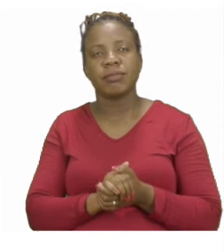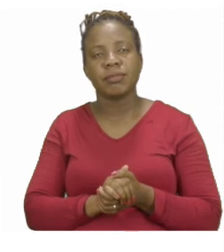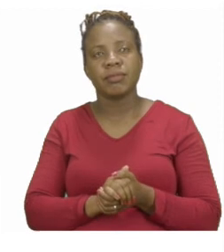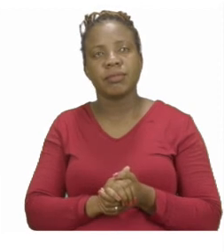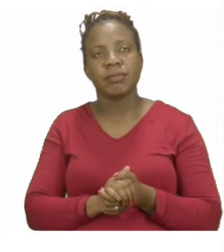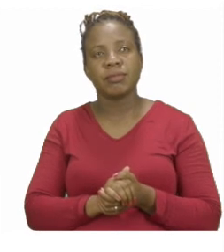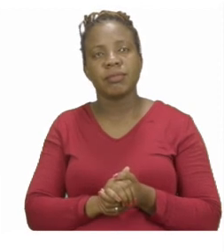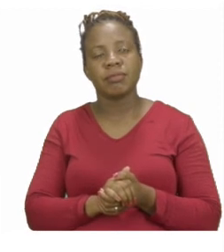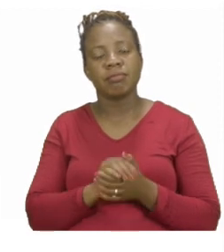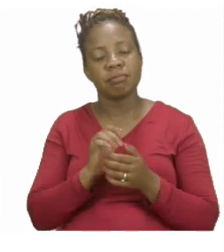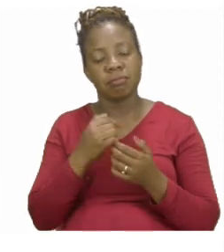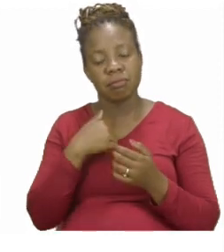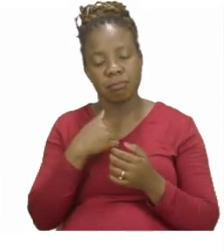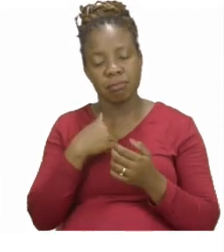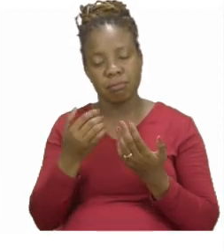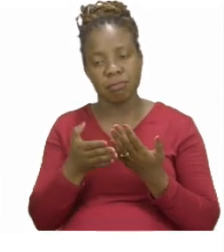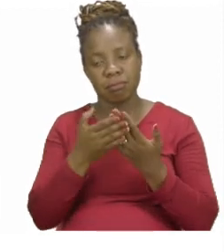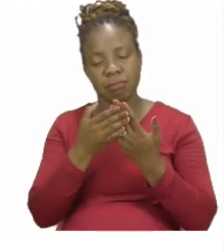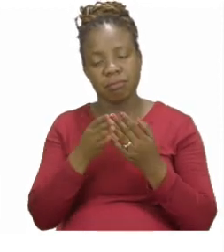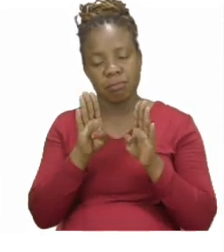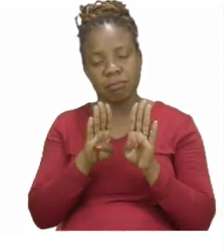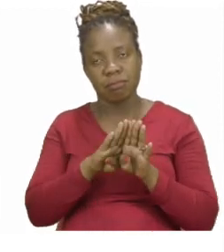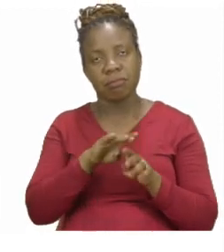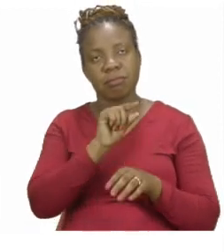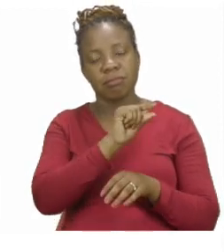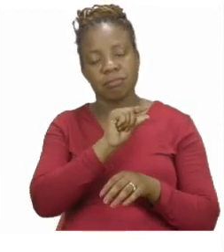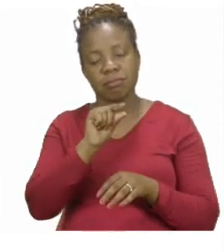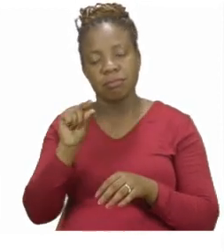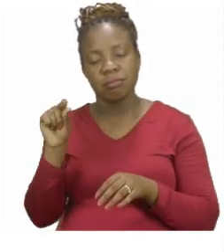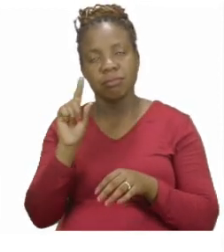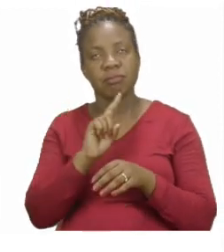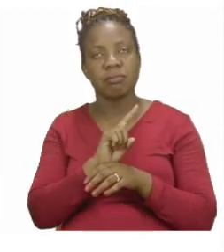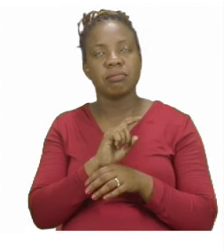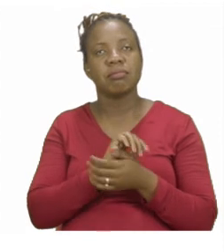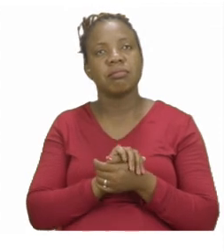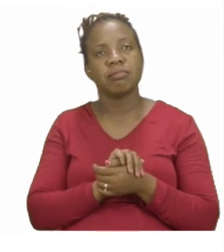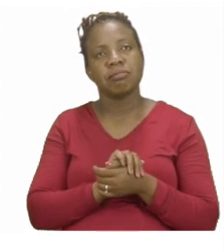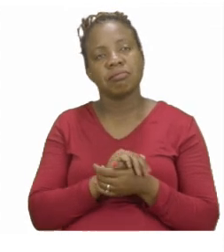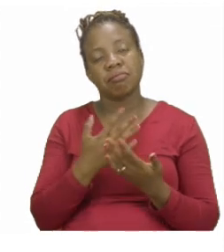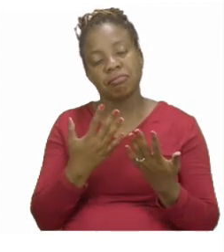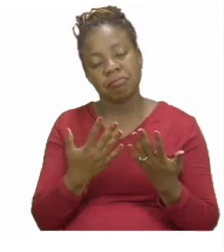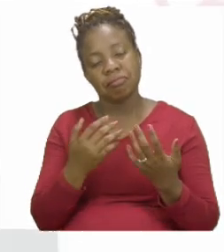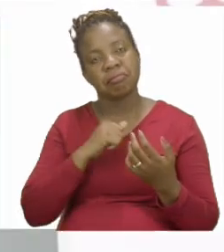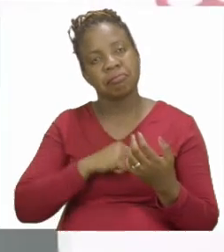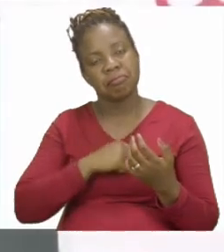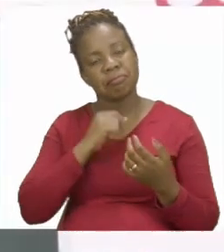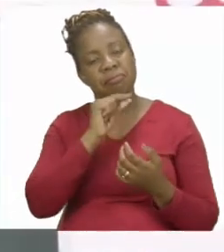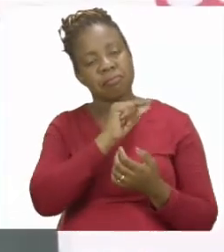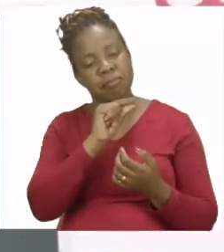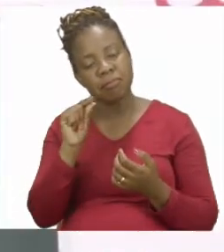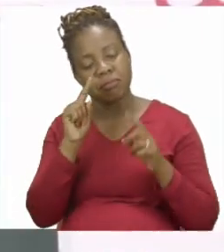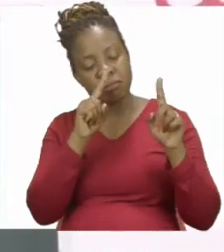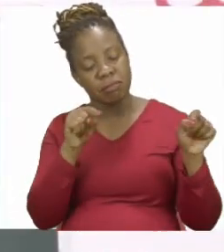a sentence with the first word. So let's quickly see what my sentence is on the board. I wrote